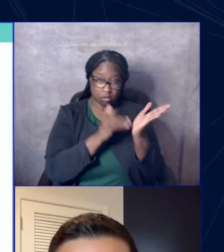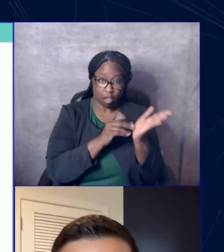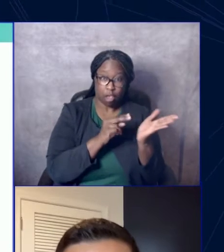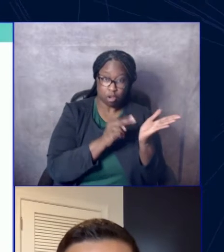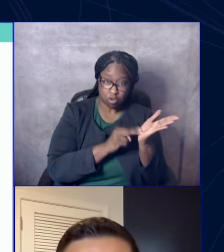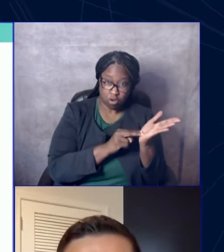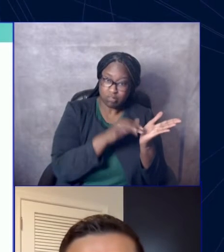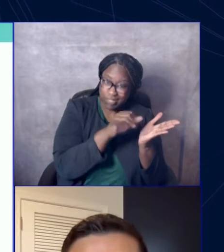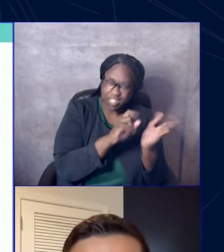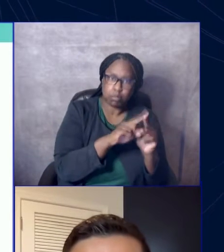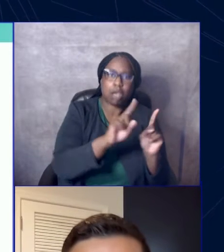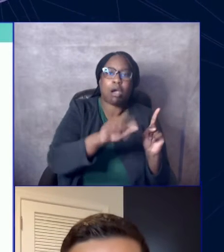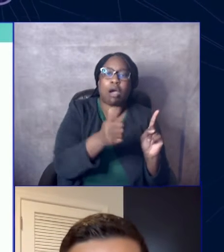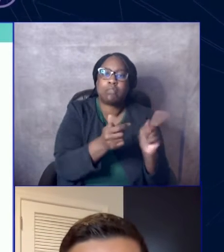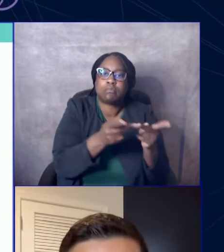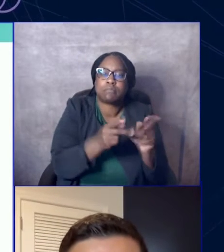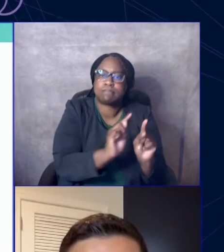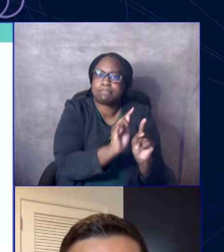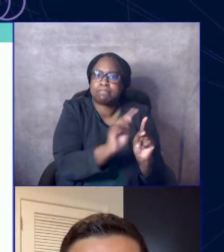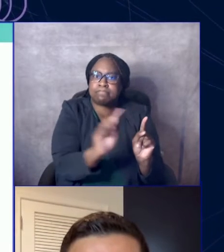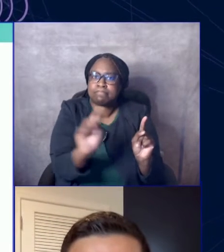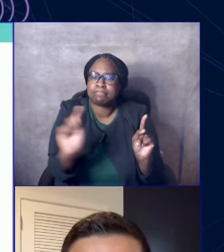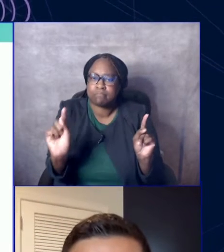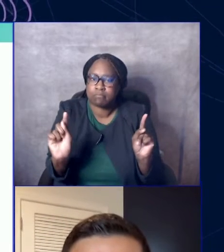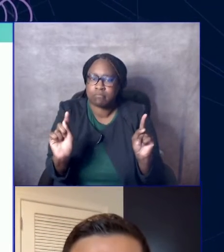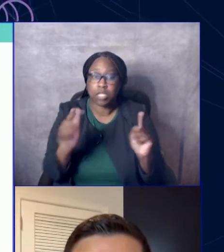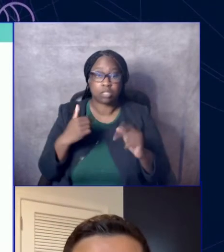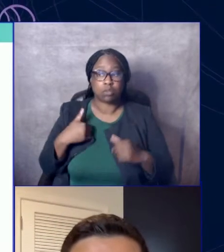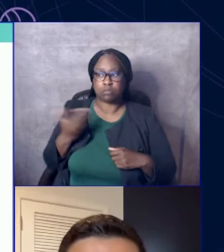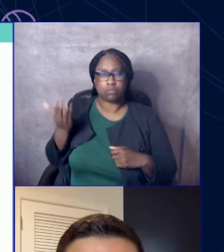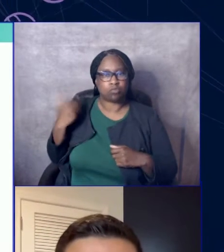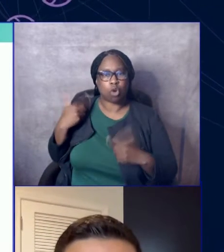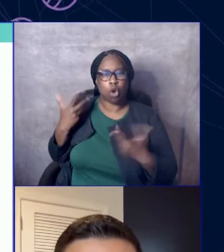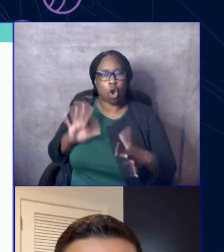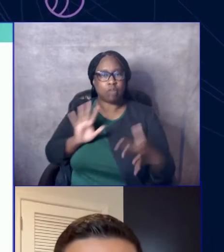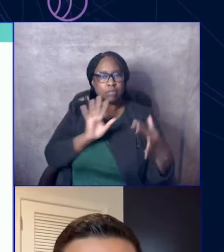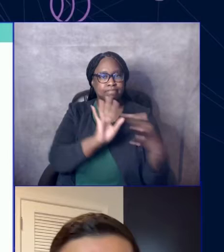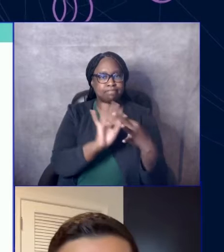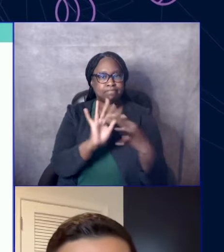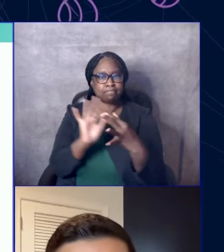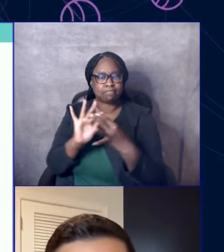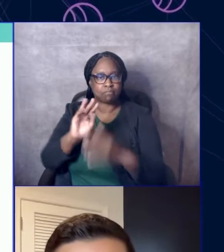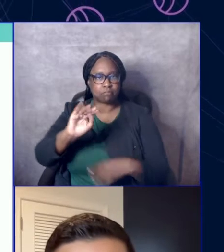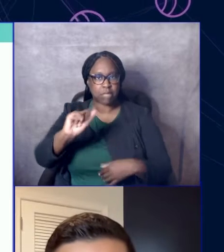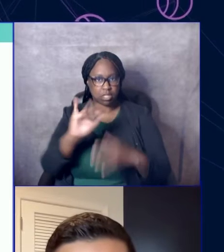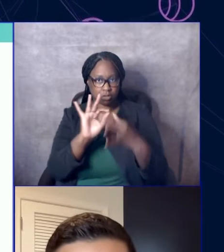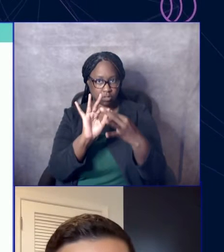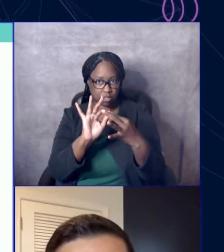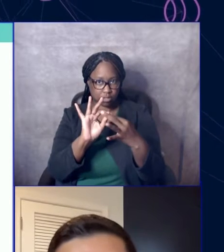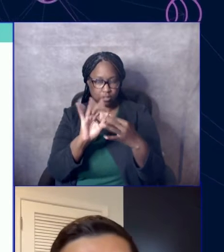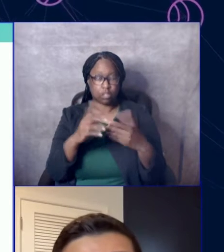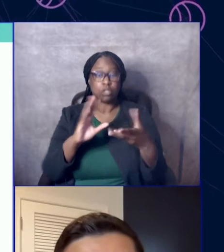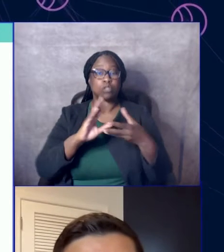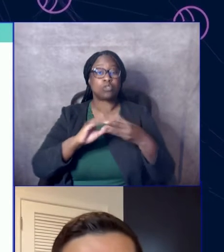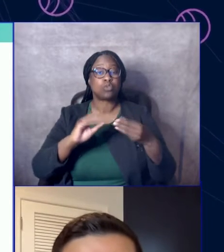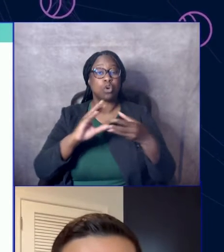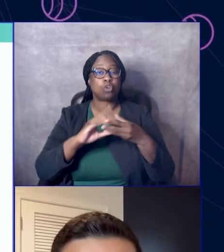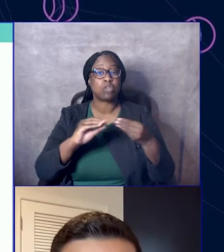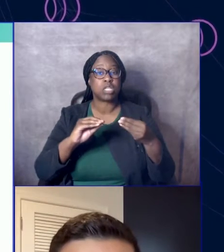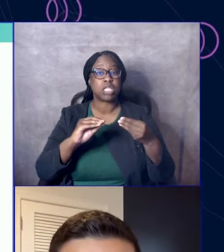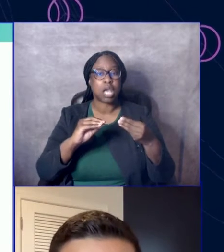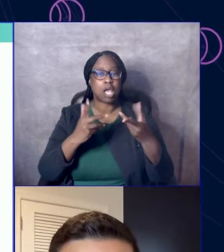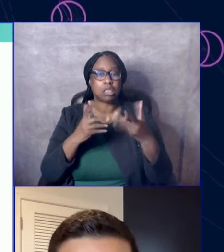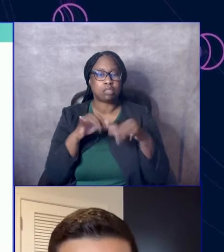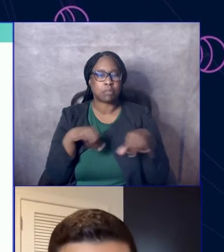I relied on the media relationships that I already had built to pitch stories that were a little bit more outside the box than where the media wanted to